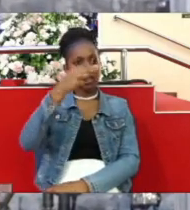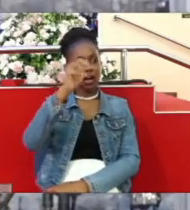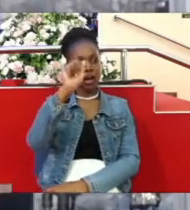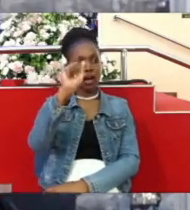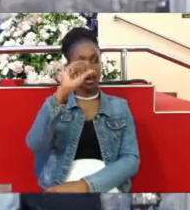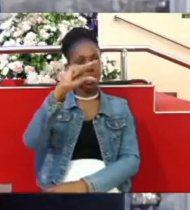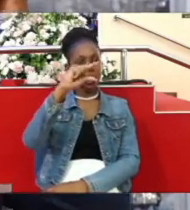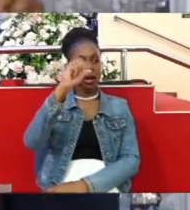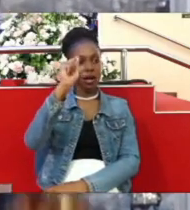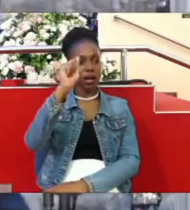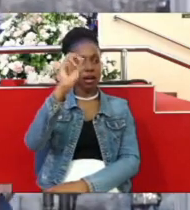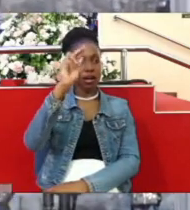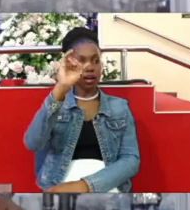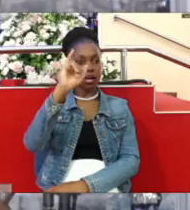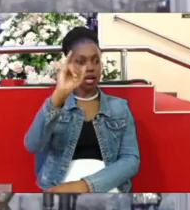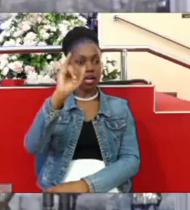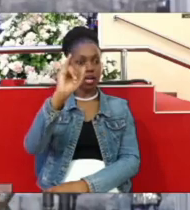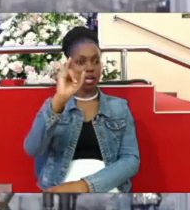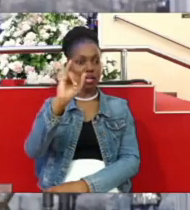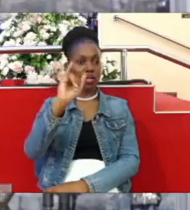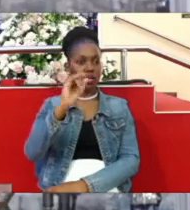God promised to bless him.